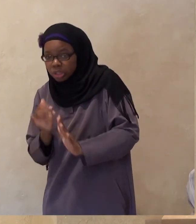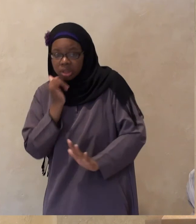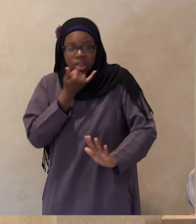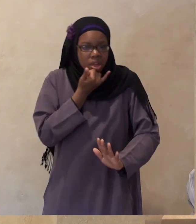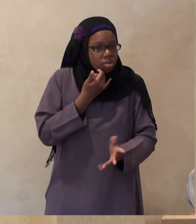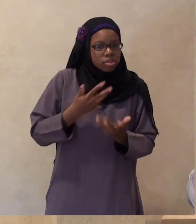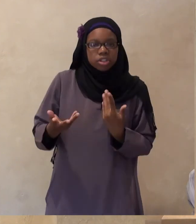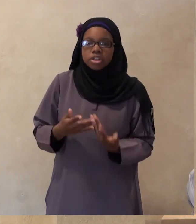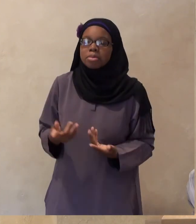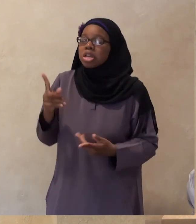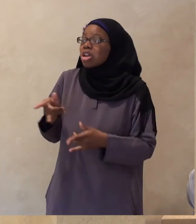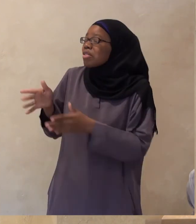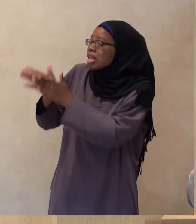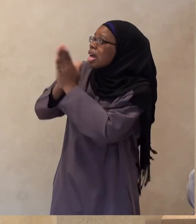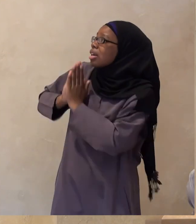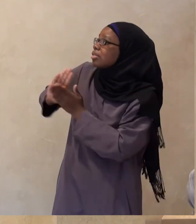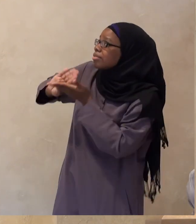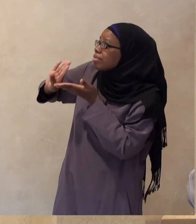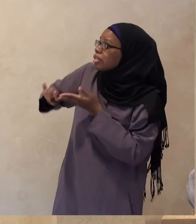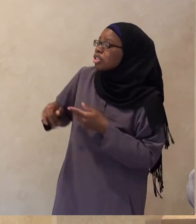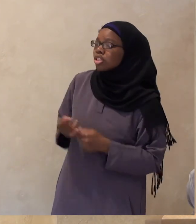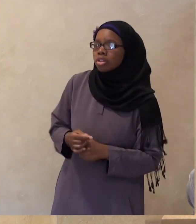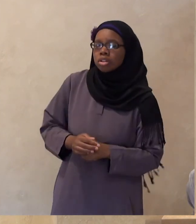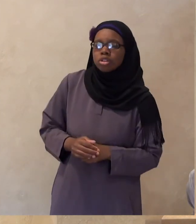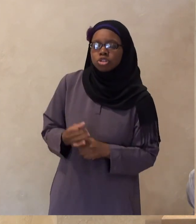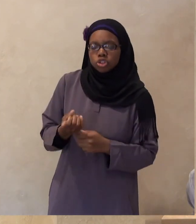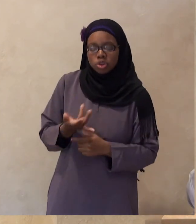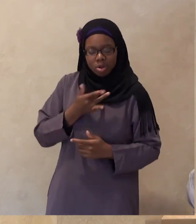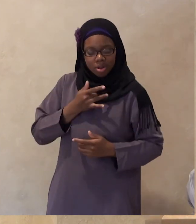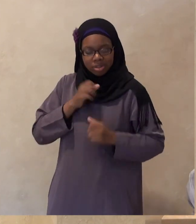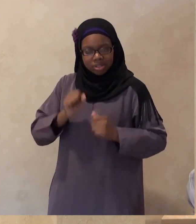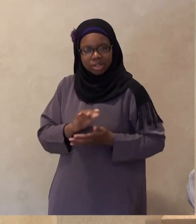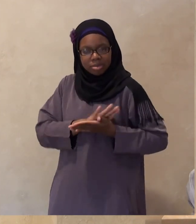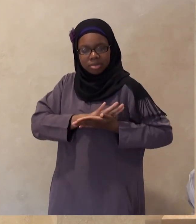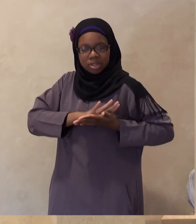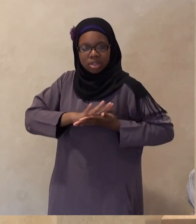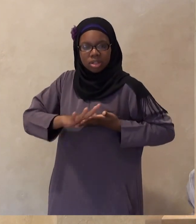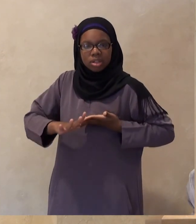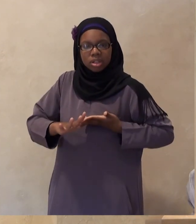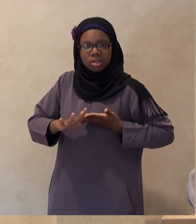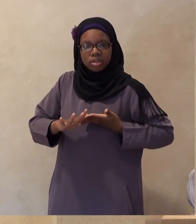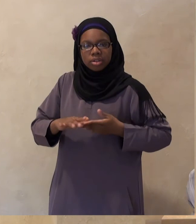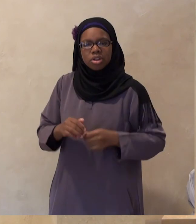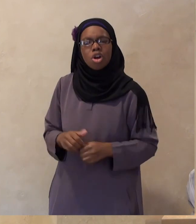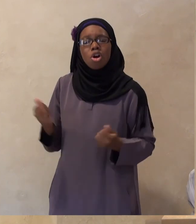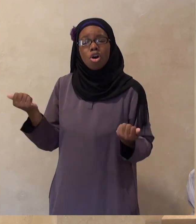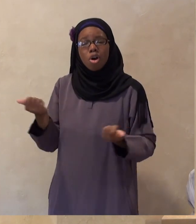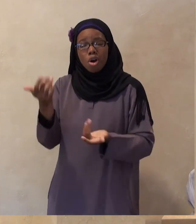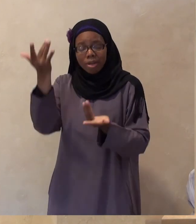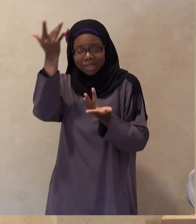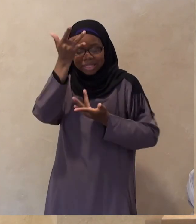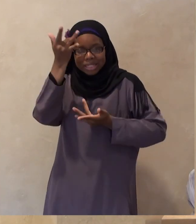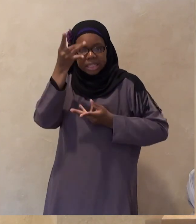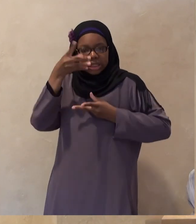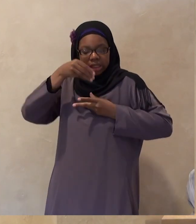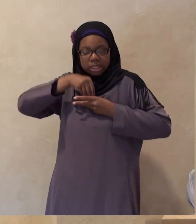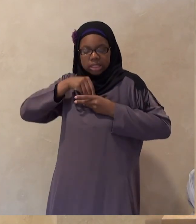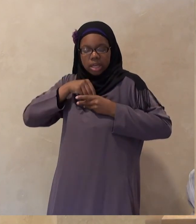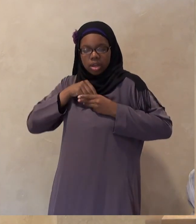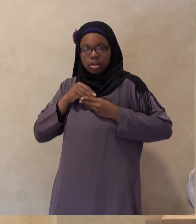till the corruption of our heart is cured, is gone, and the sickness of our inner being is